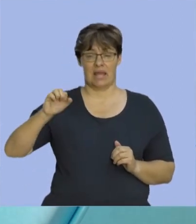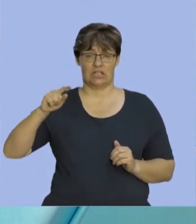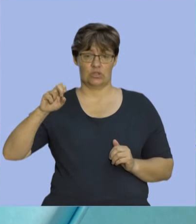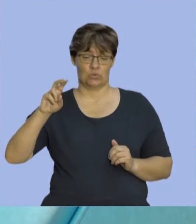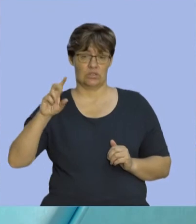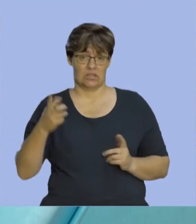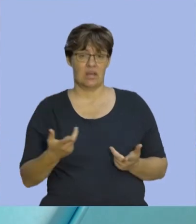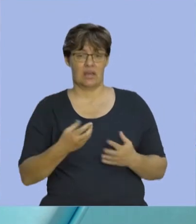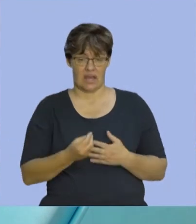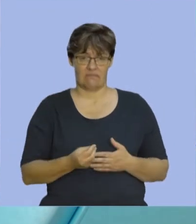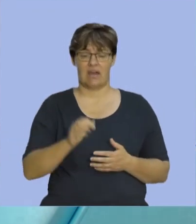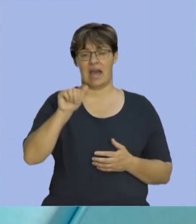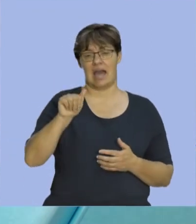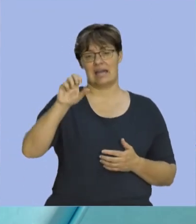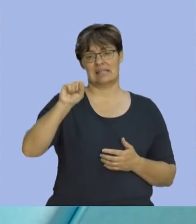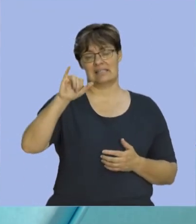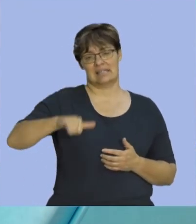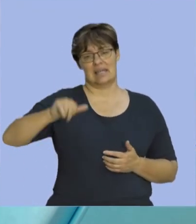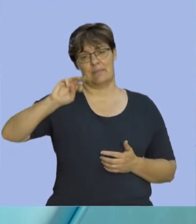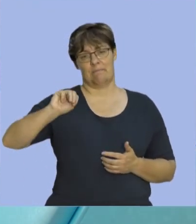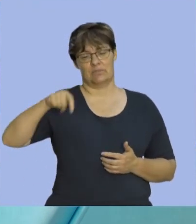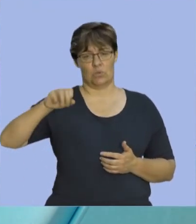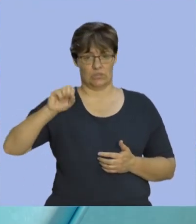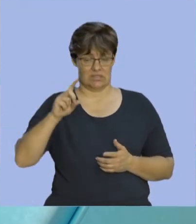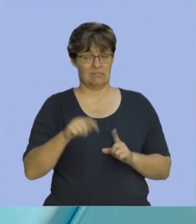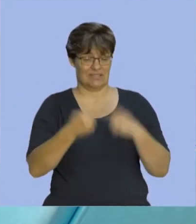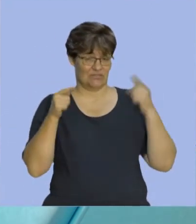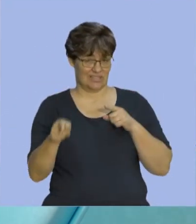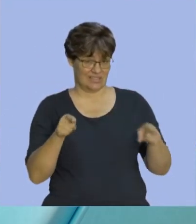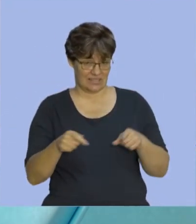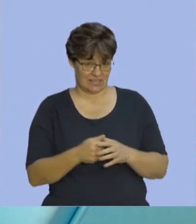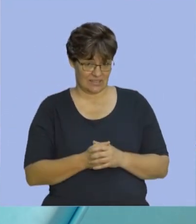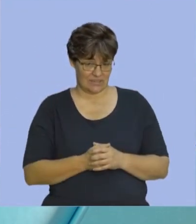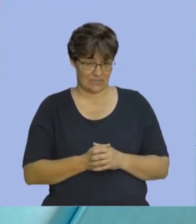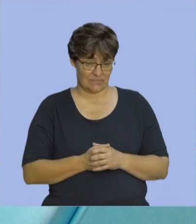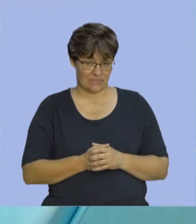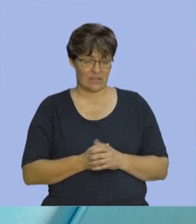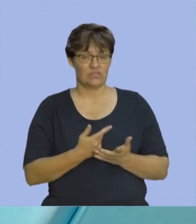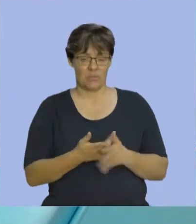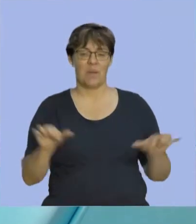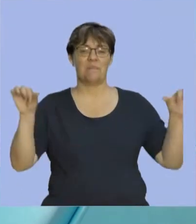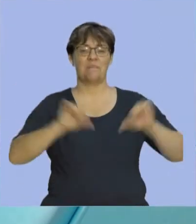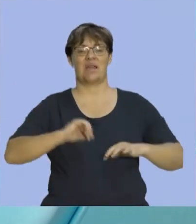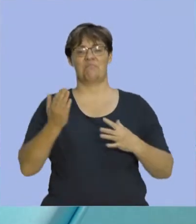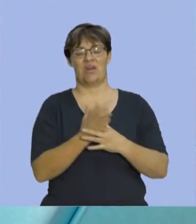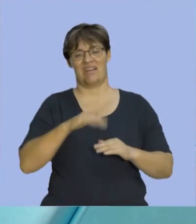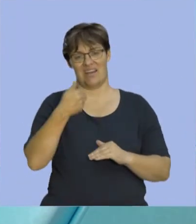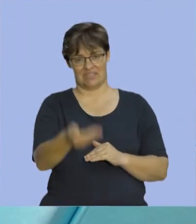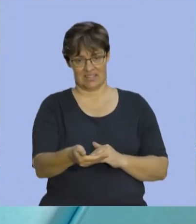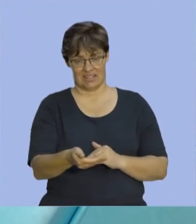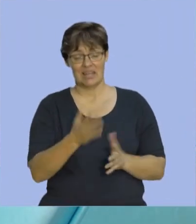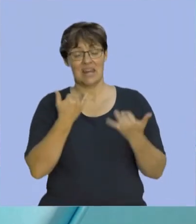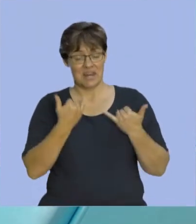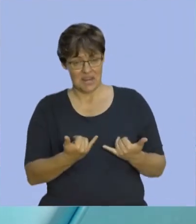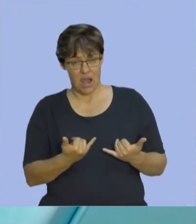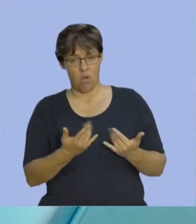of the amplitude, it has the asymptote. So that's what you please need to note there. Guys, I'll be